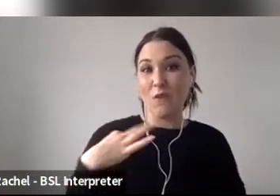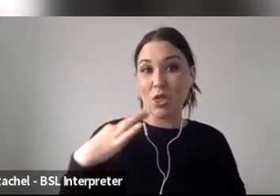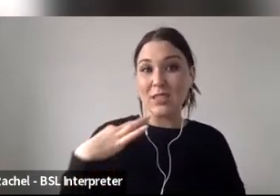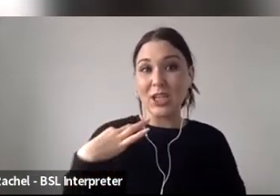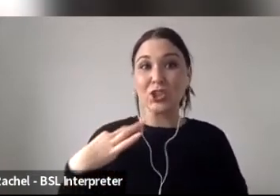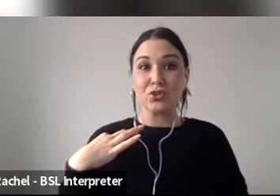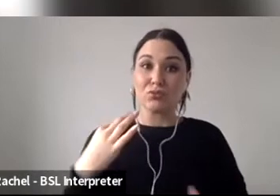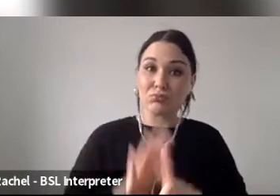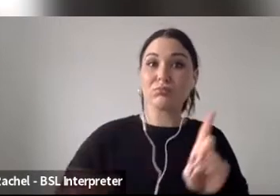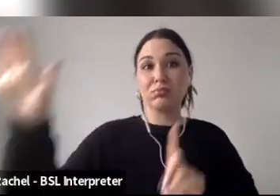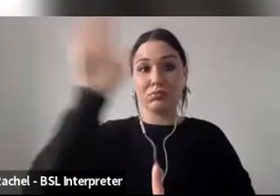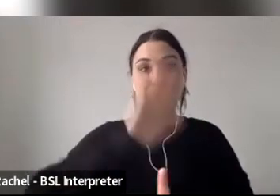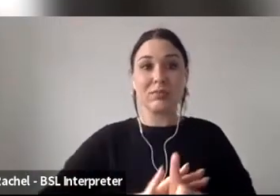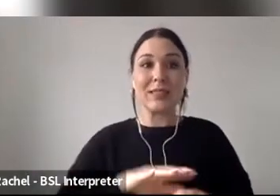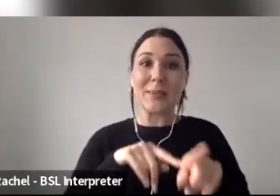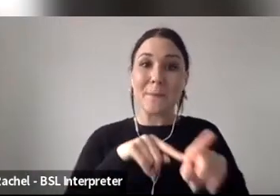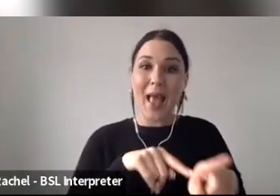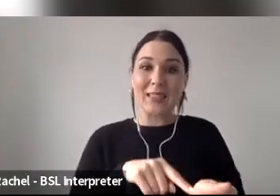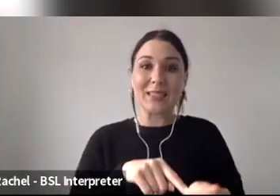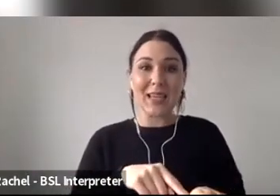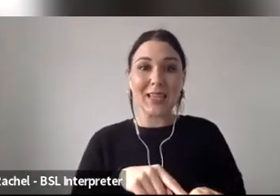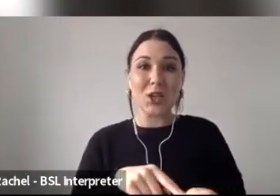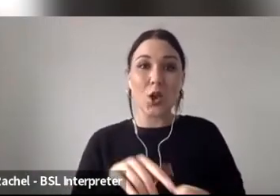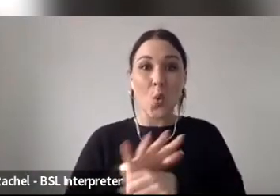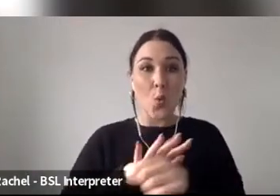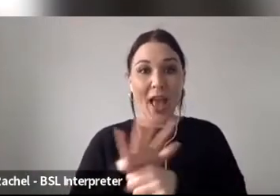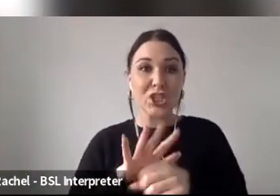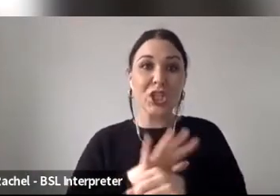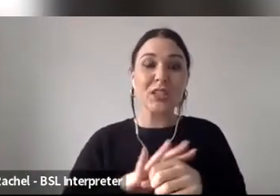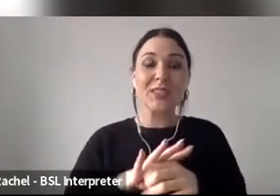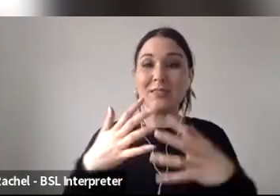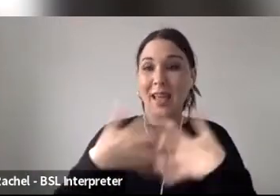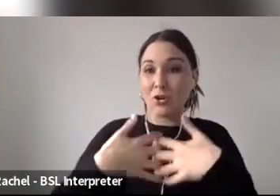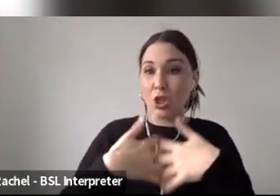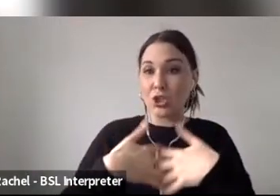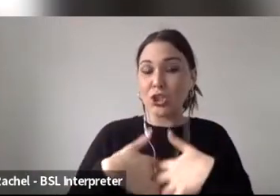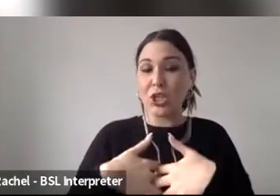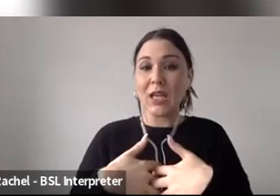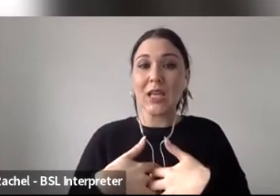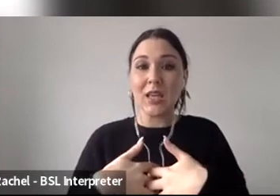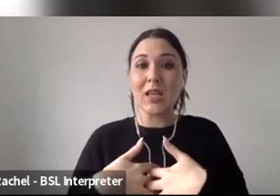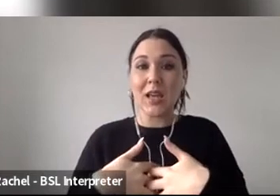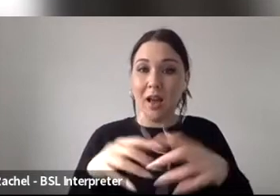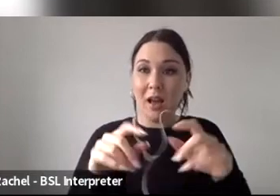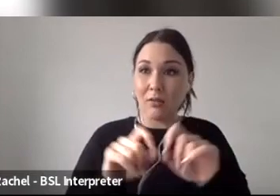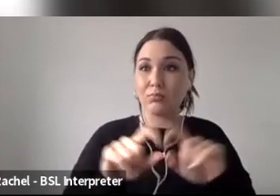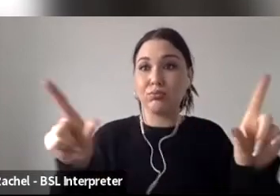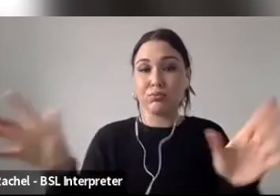West Midlands, and depending on sort of location or technology, I'll distribute